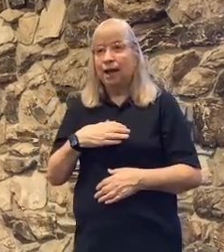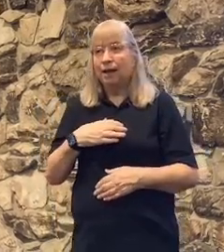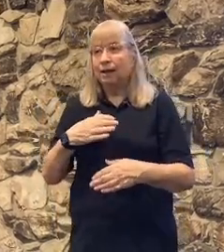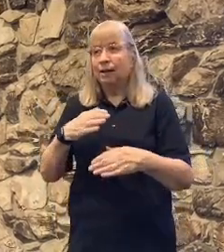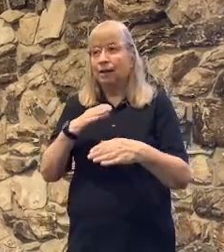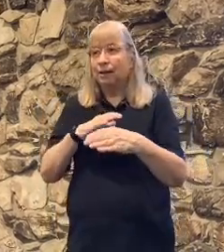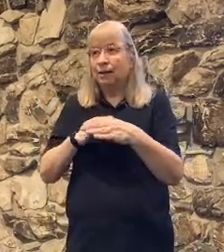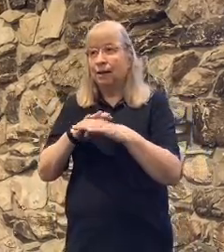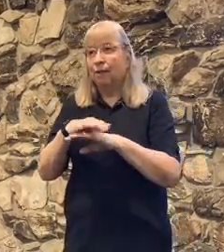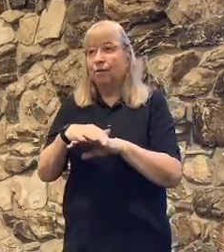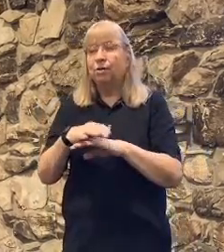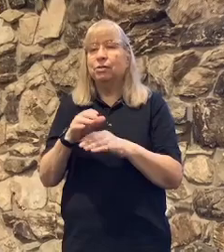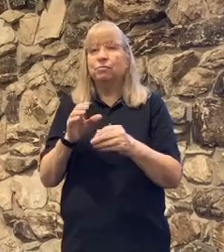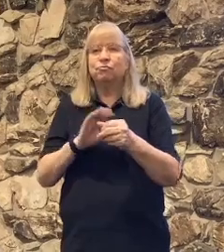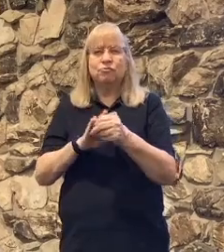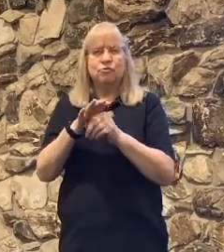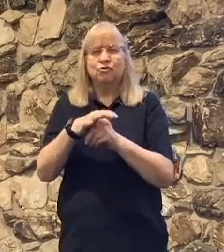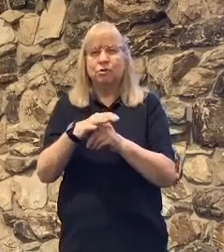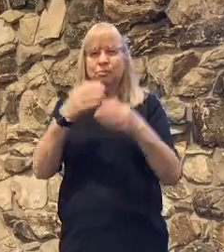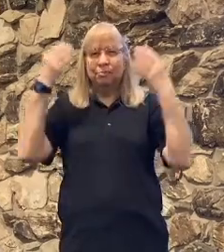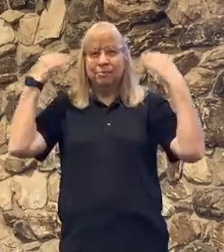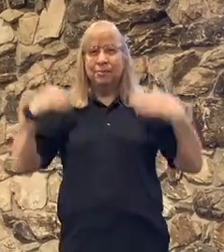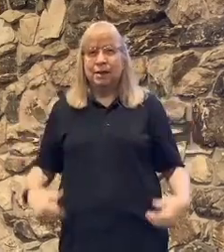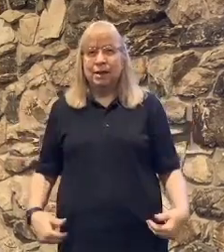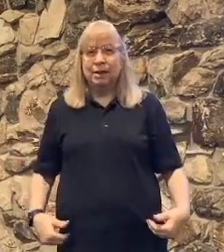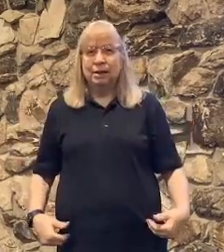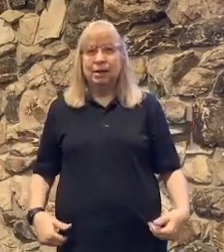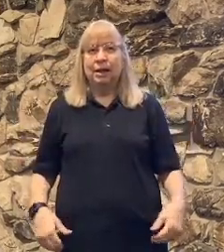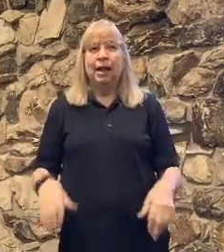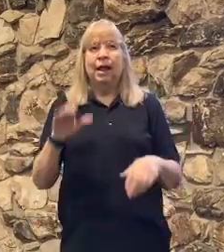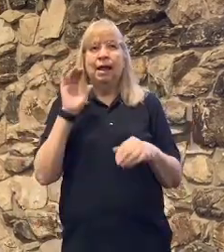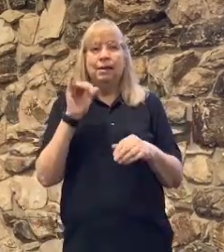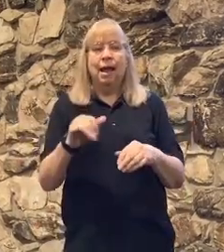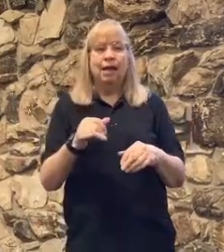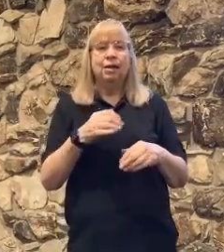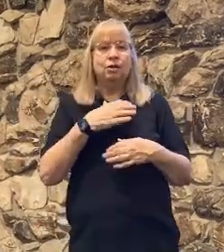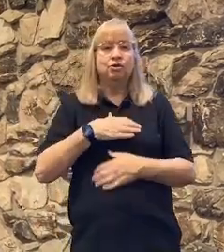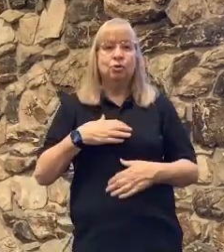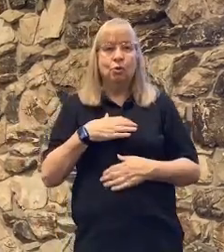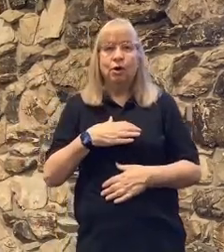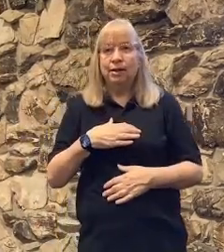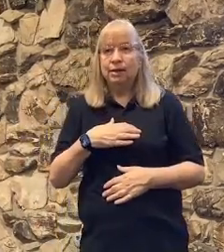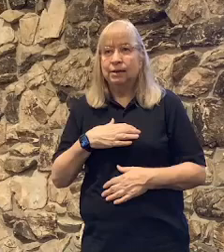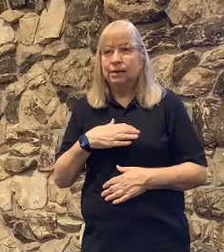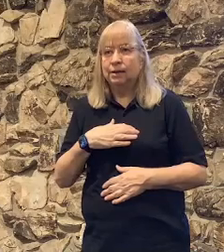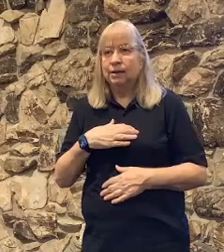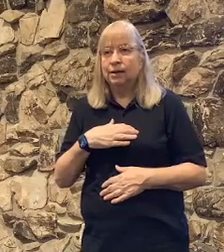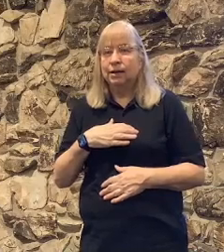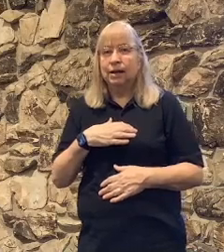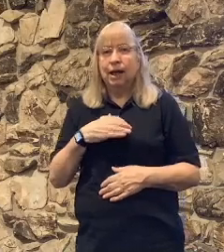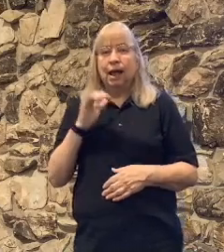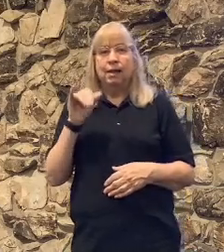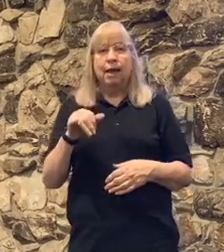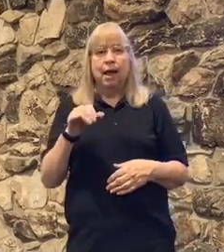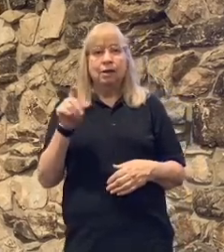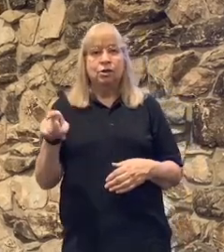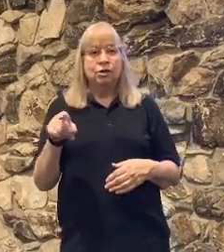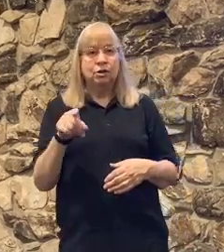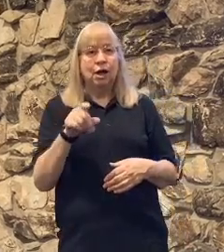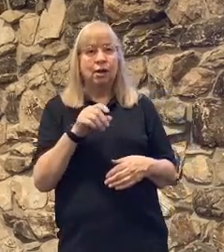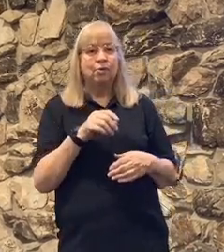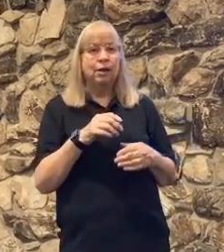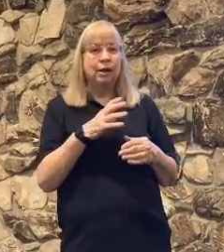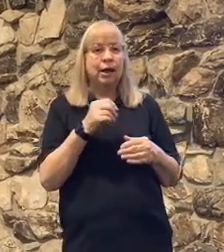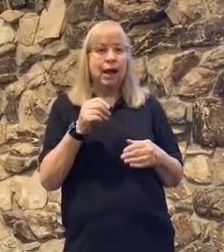being. That's the kind of joy and rejoicing that John Wesley and Nehemiah